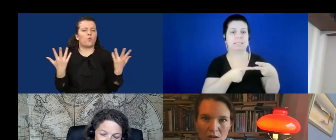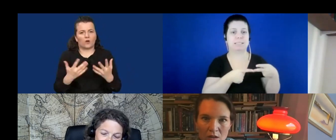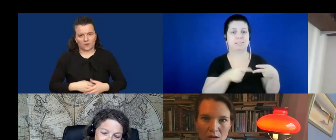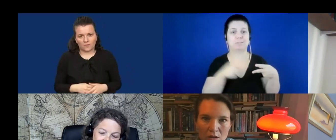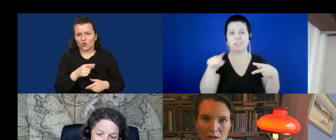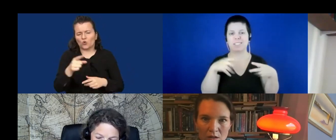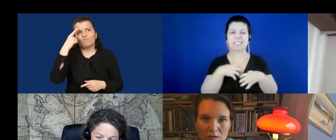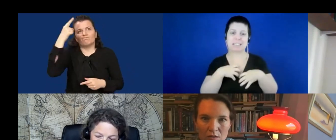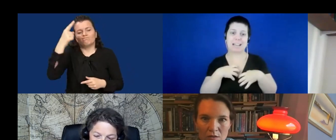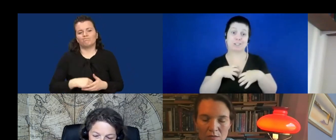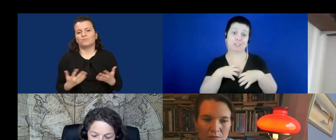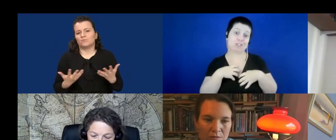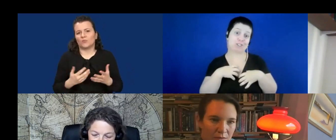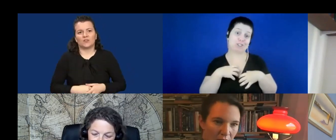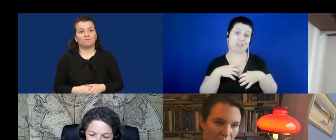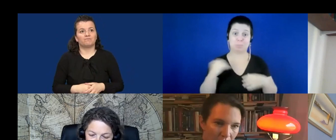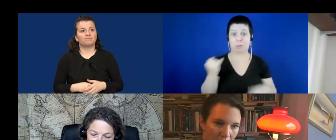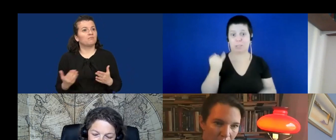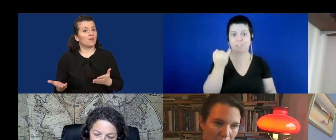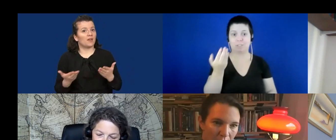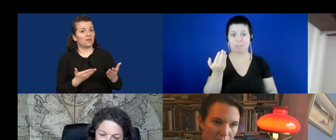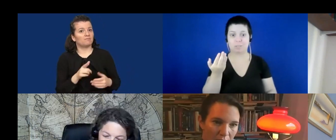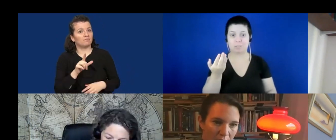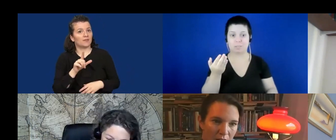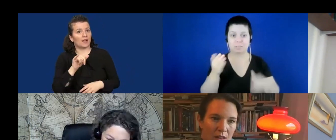feel are important. Perhaps Lina.